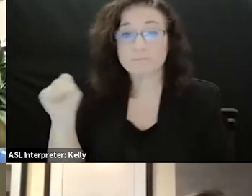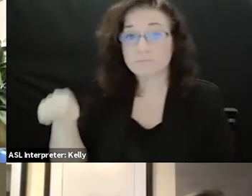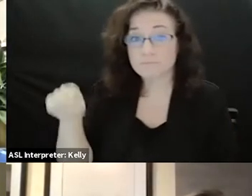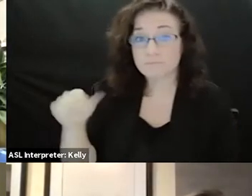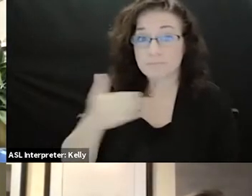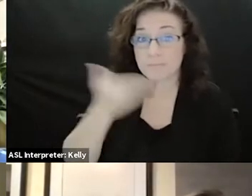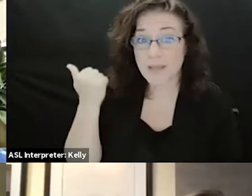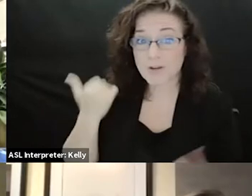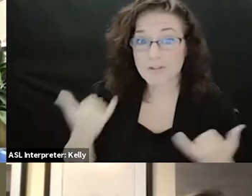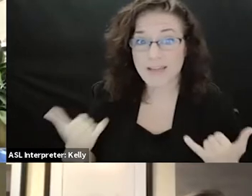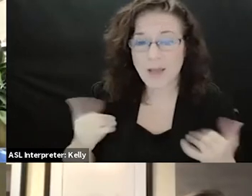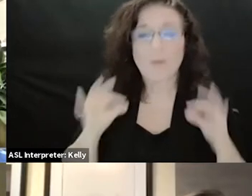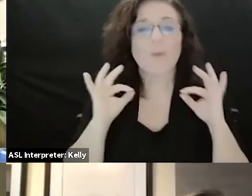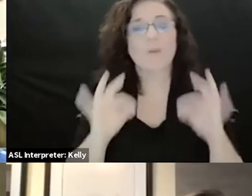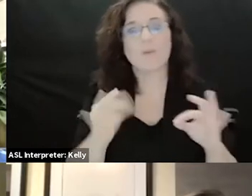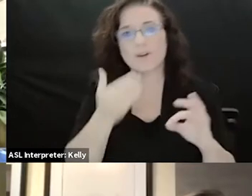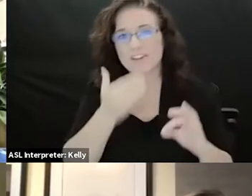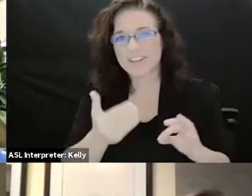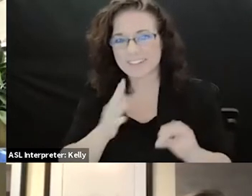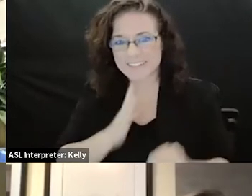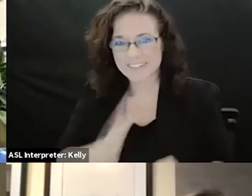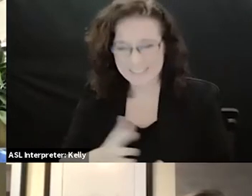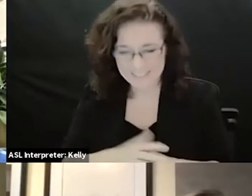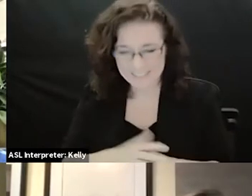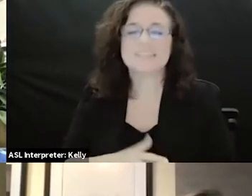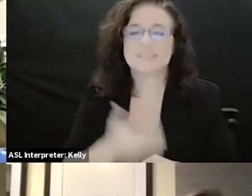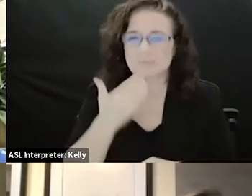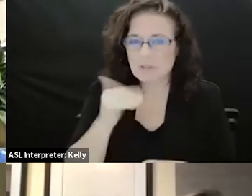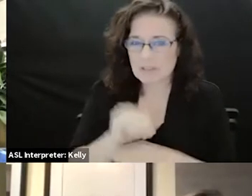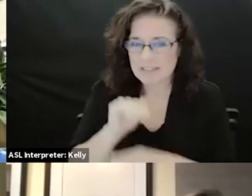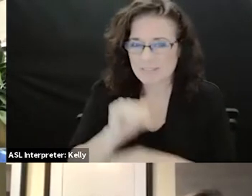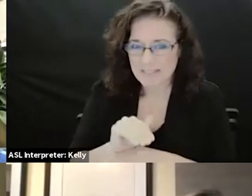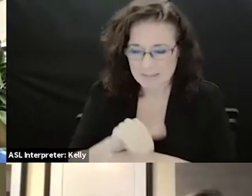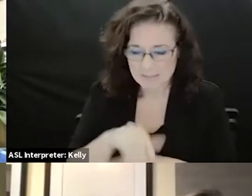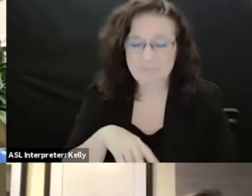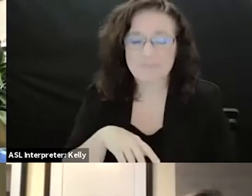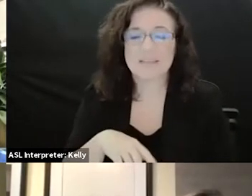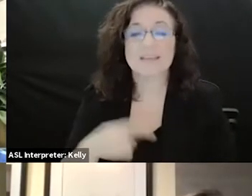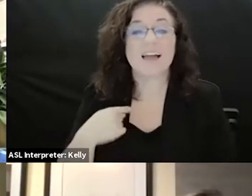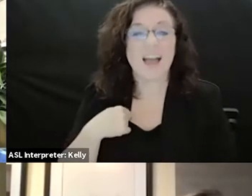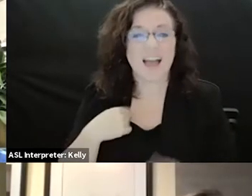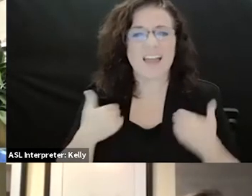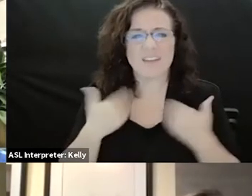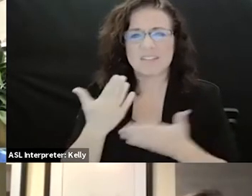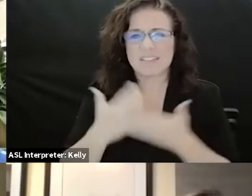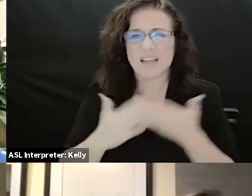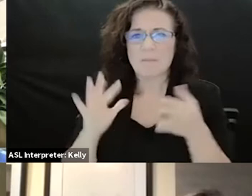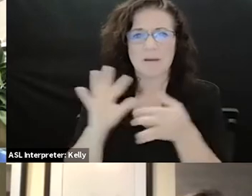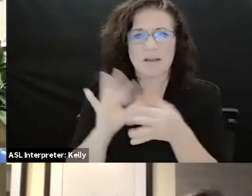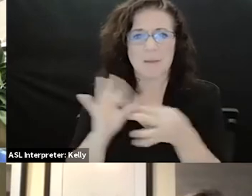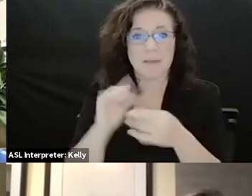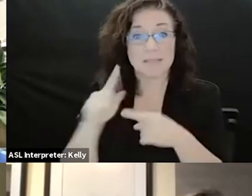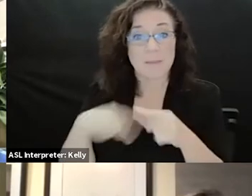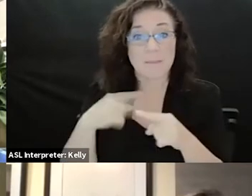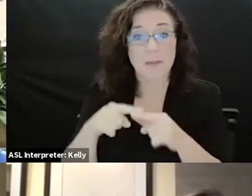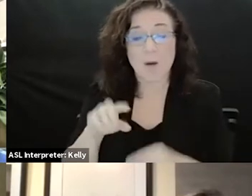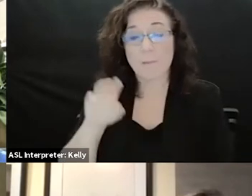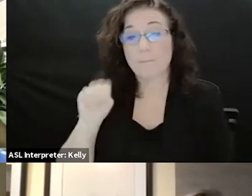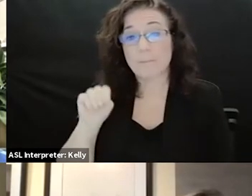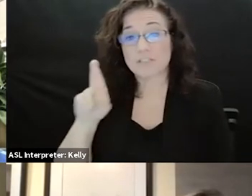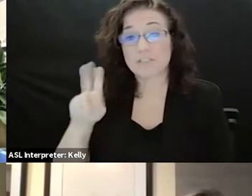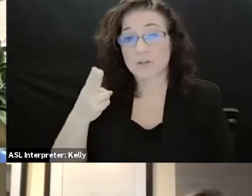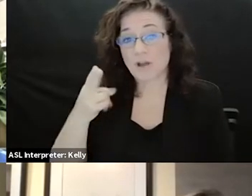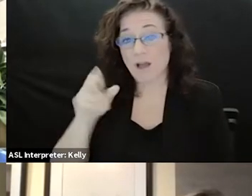now um yes good evening i um also have some comments about mr um haramakis